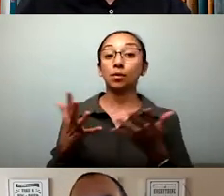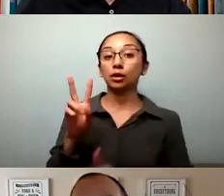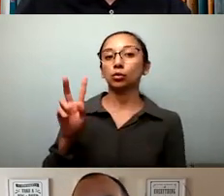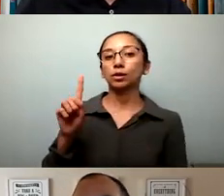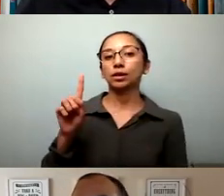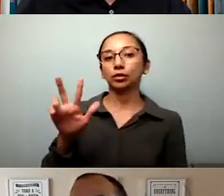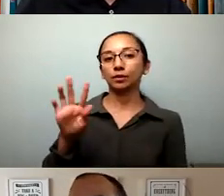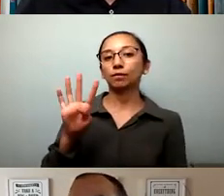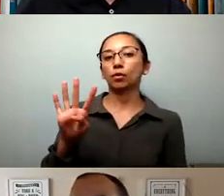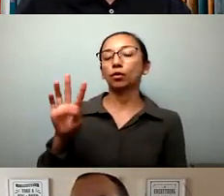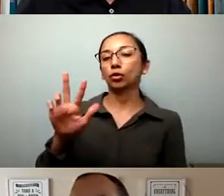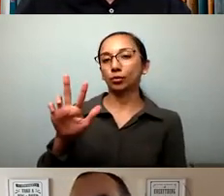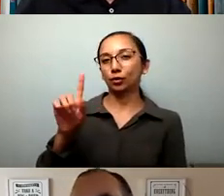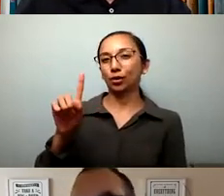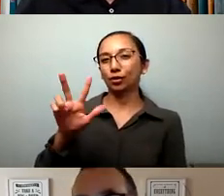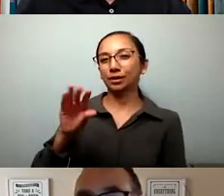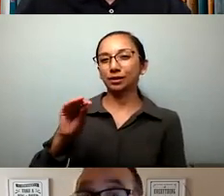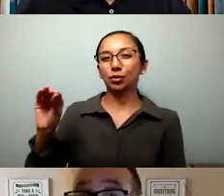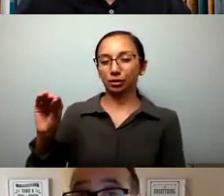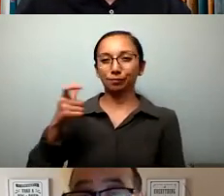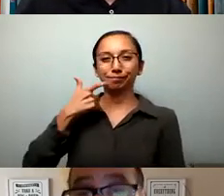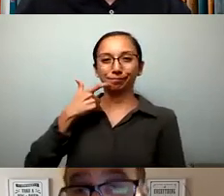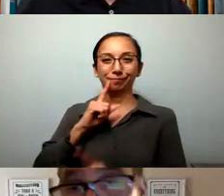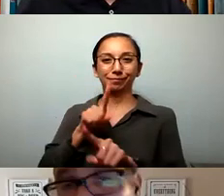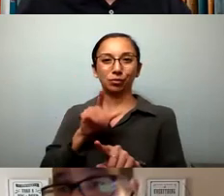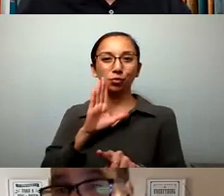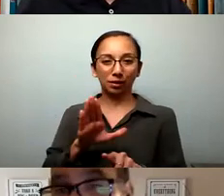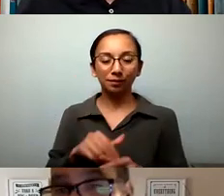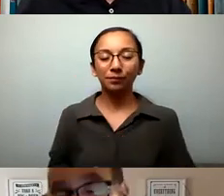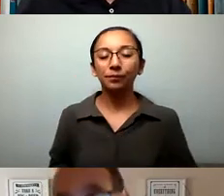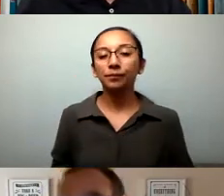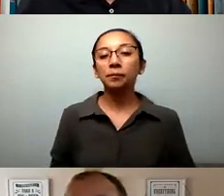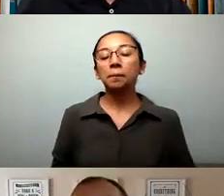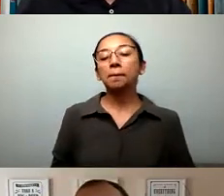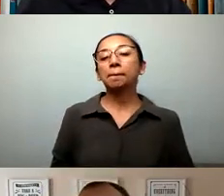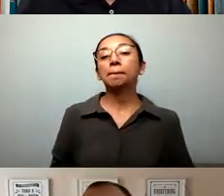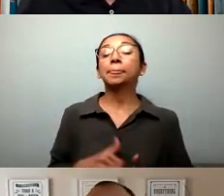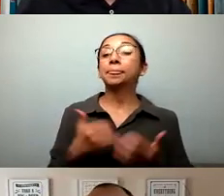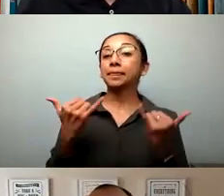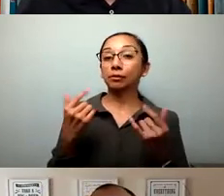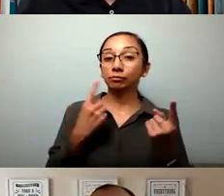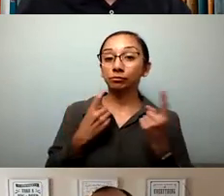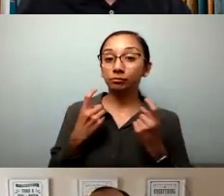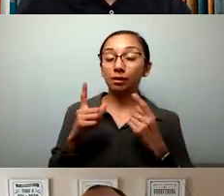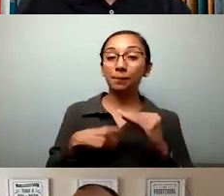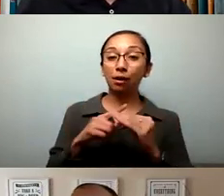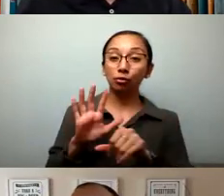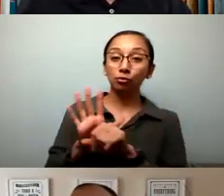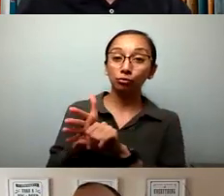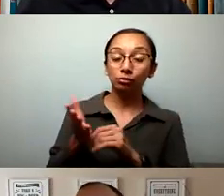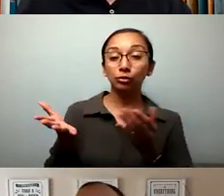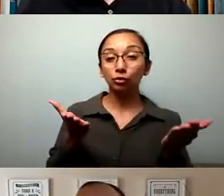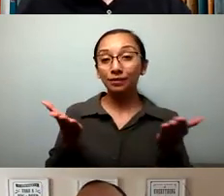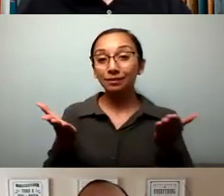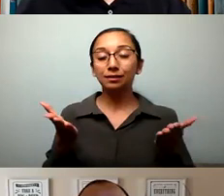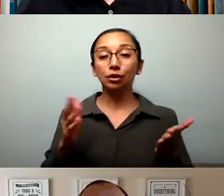213-443-1300. And so that we have several different options, including finding out more about the services or COVID testing or any other needs